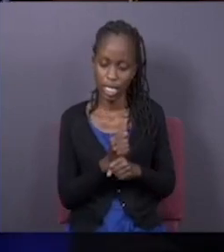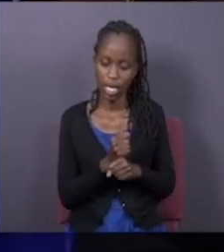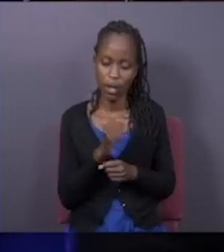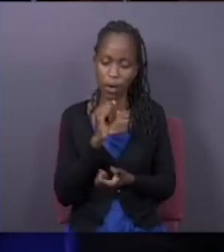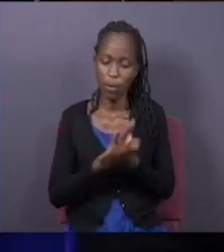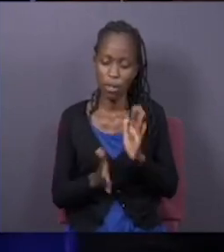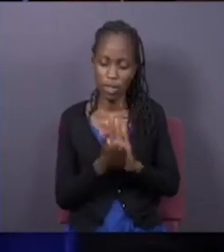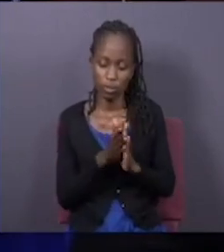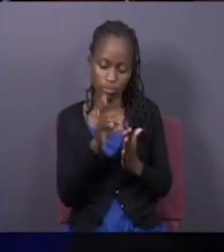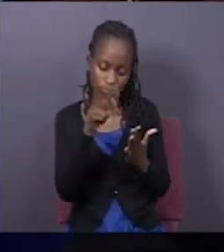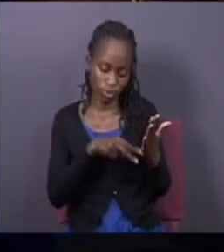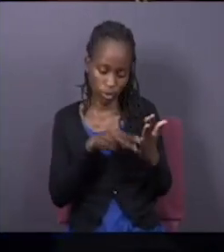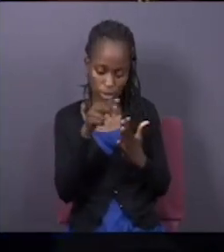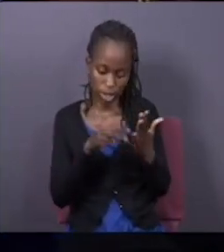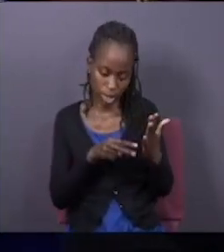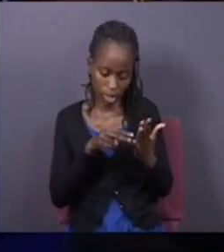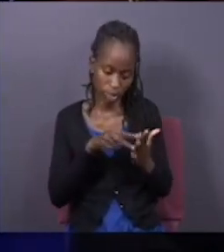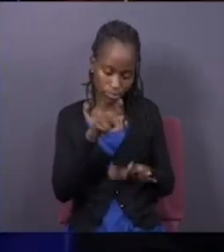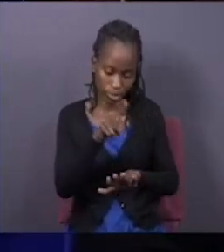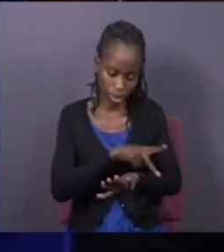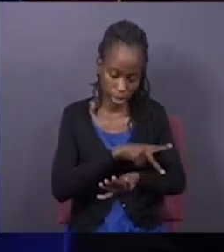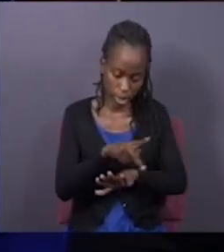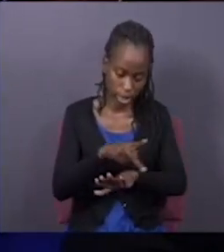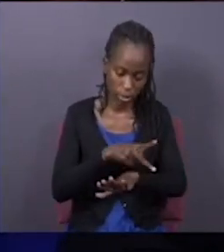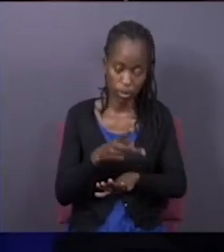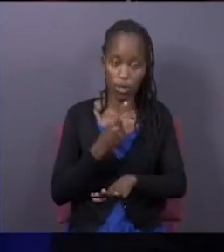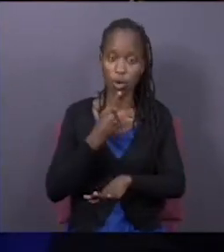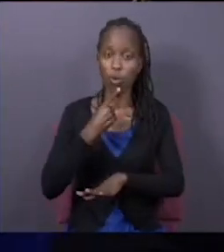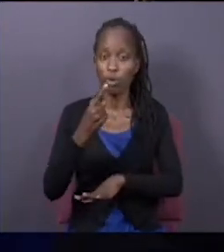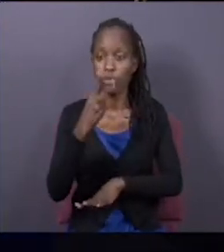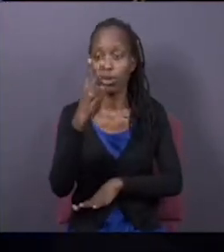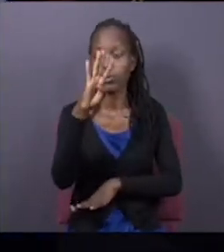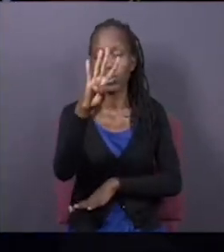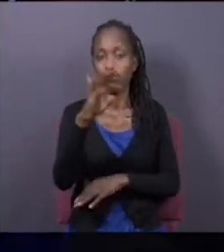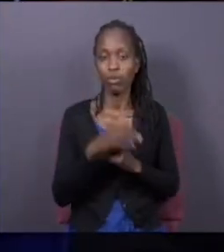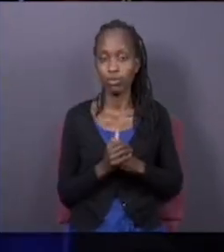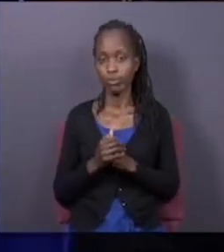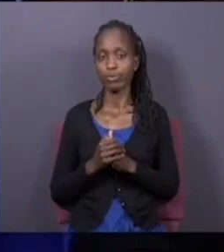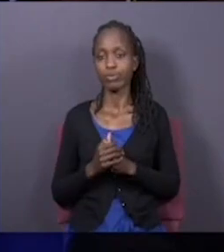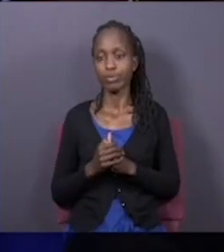without reading the words of Psalm 124.